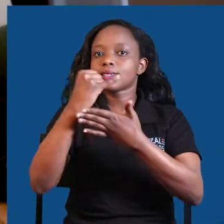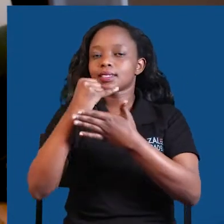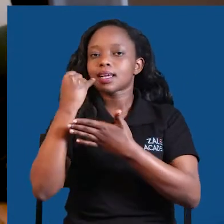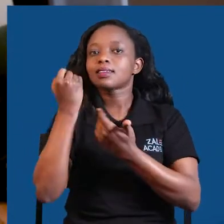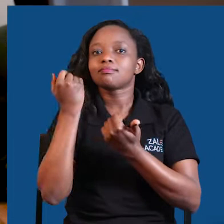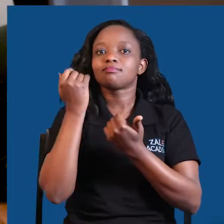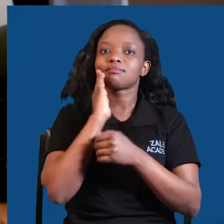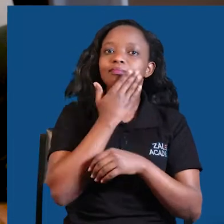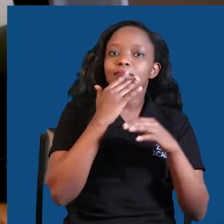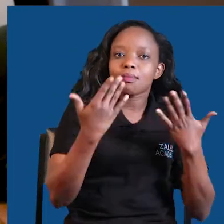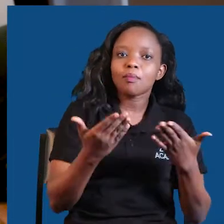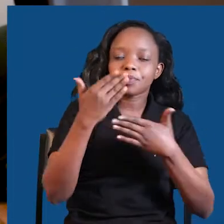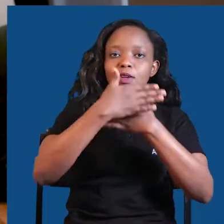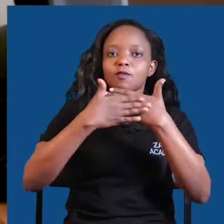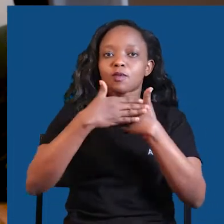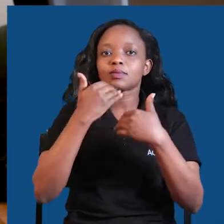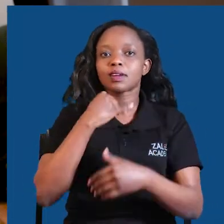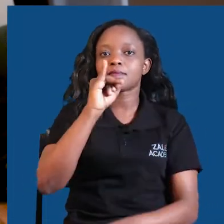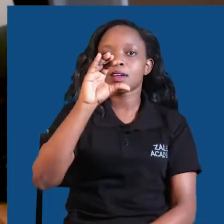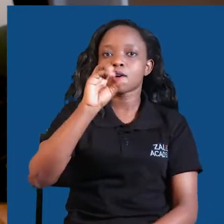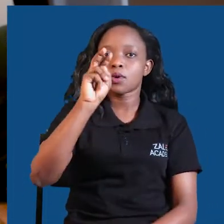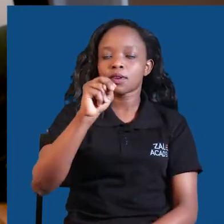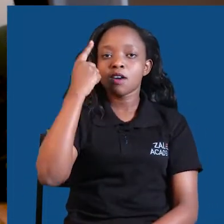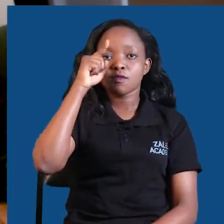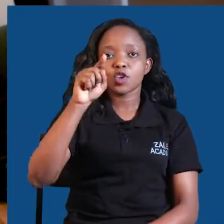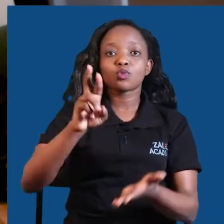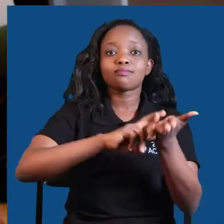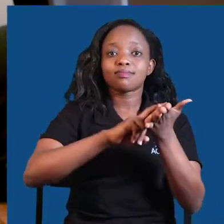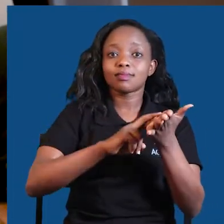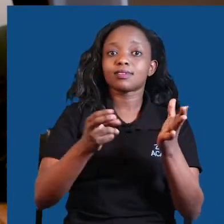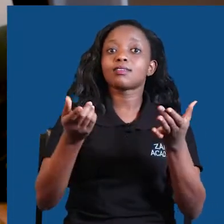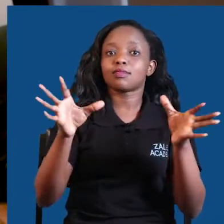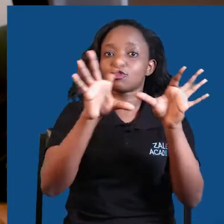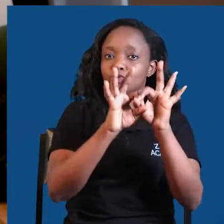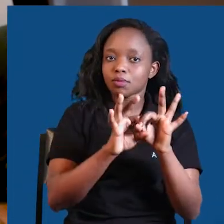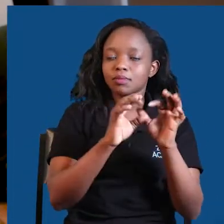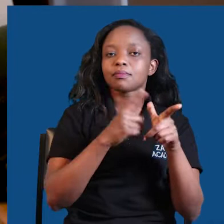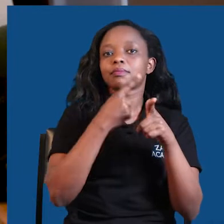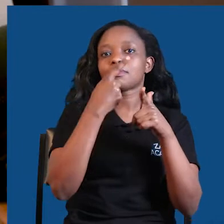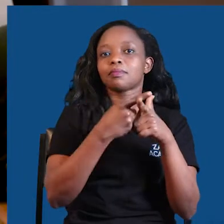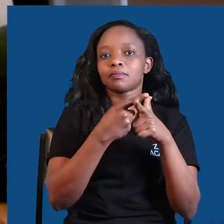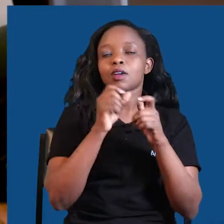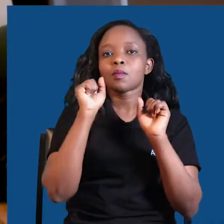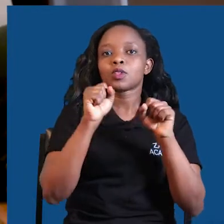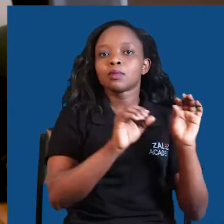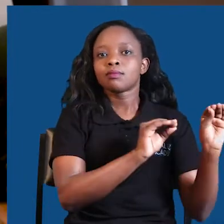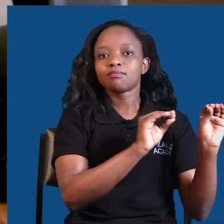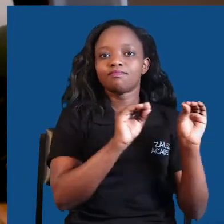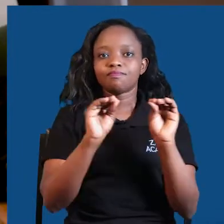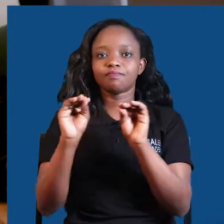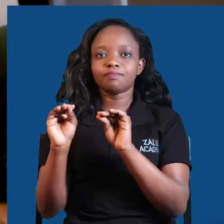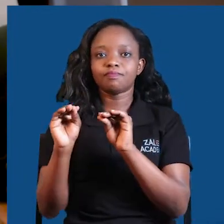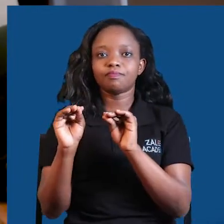the design, how it will look. So maybe the front page, we have an icon to log in. After that, it should direct us maybe to